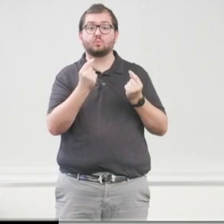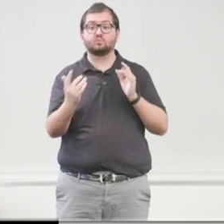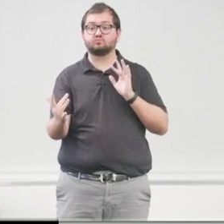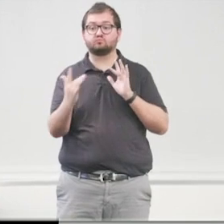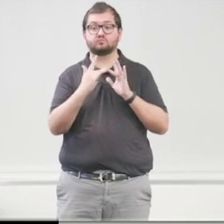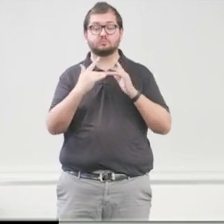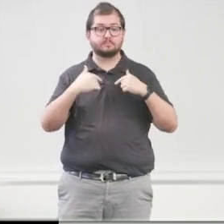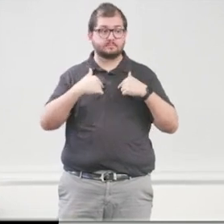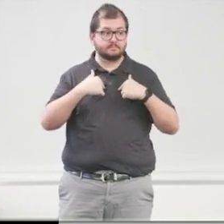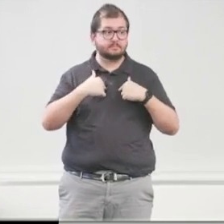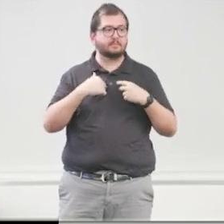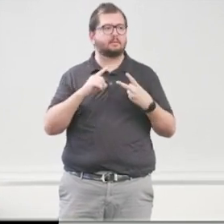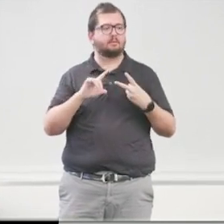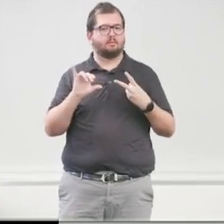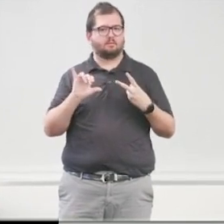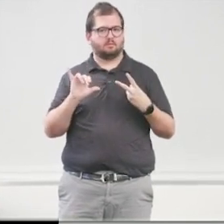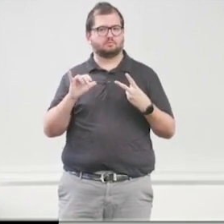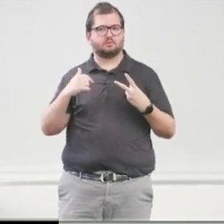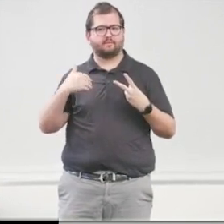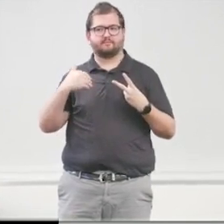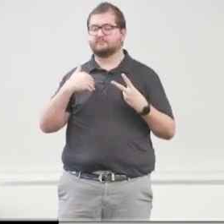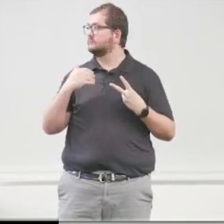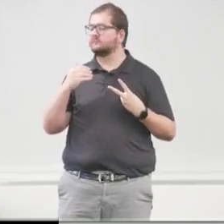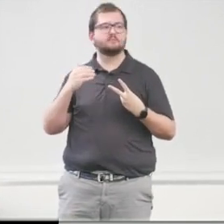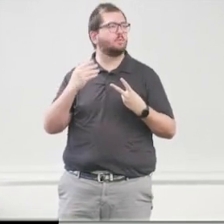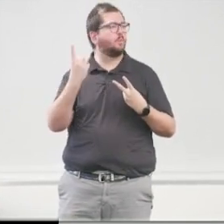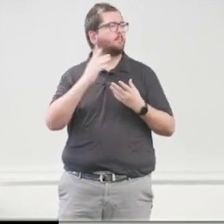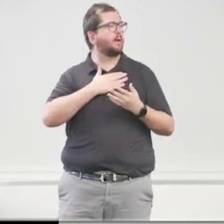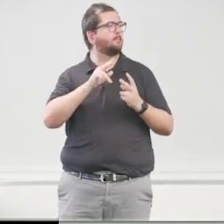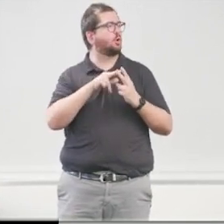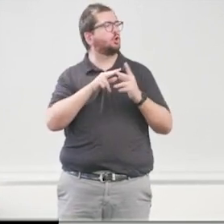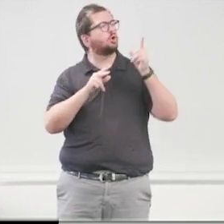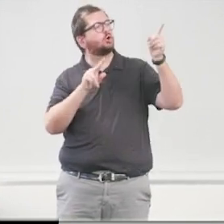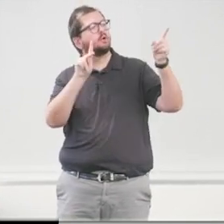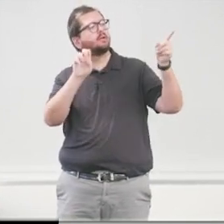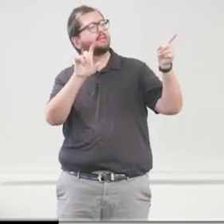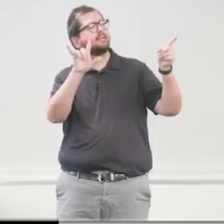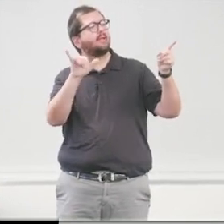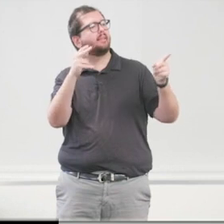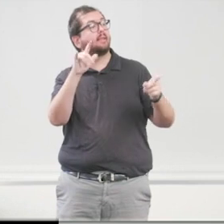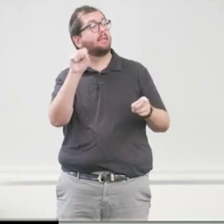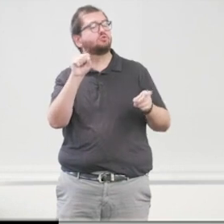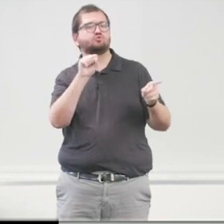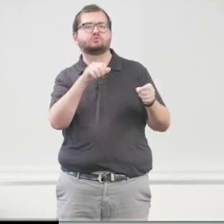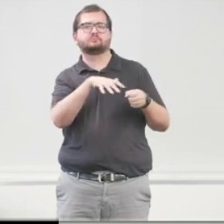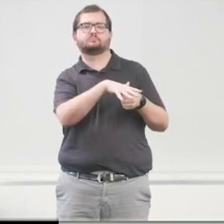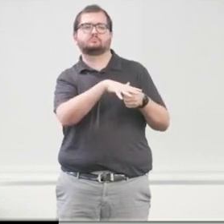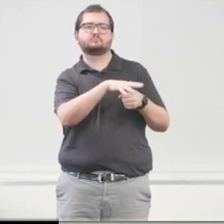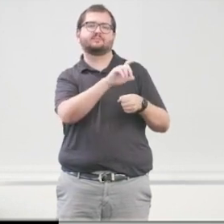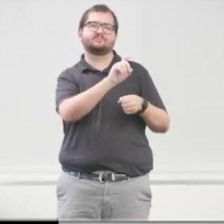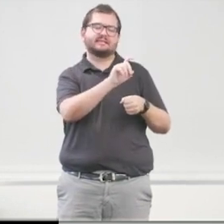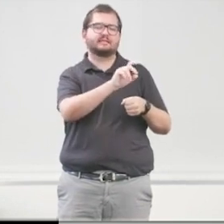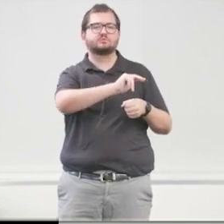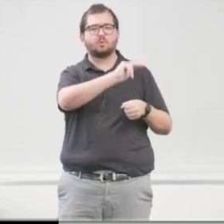have a coworker back here that is my partner in Arizona. Kelly, stand up. No, Kelly Hills, she covers the Phoenix area and northern Arizona. I